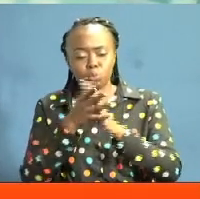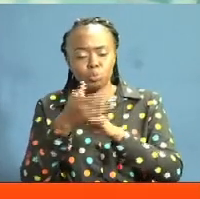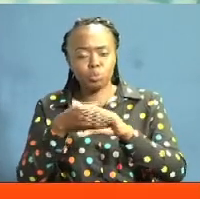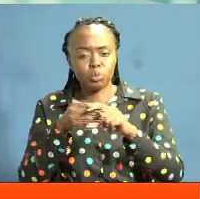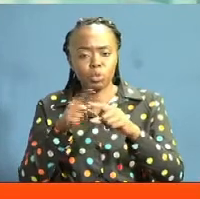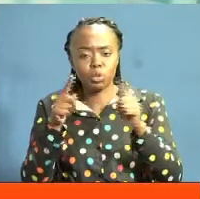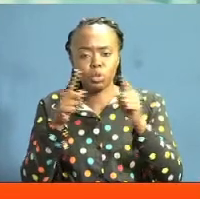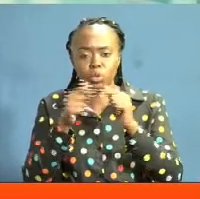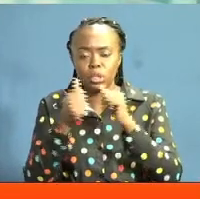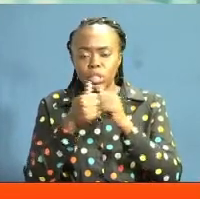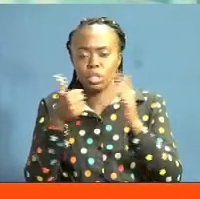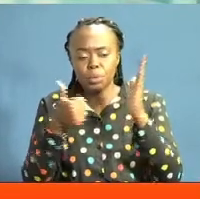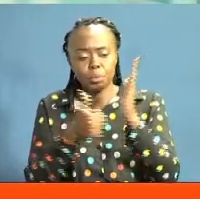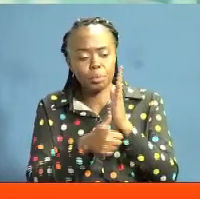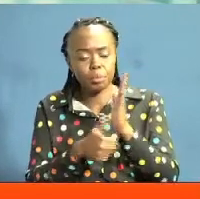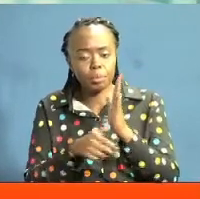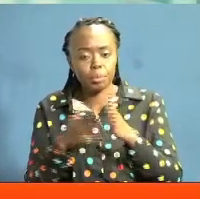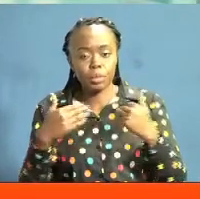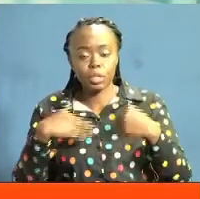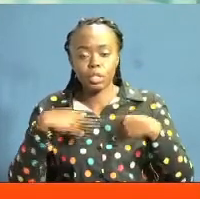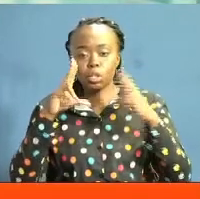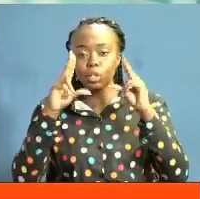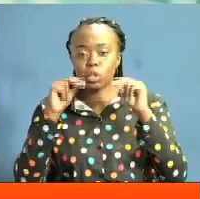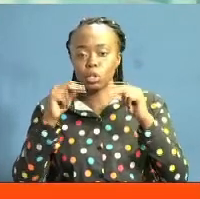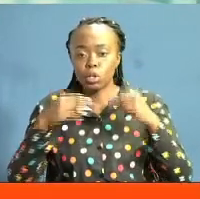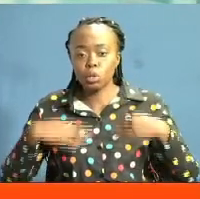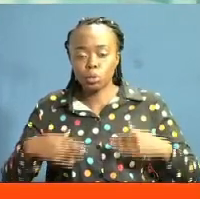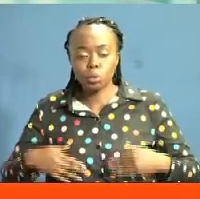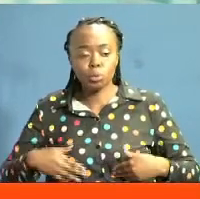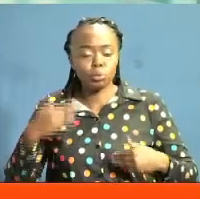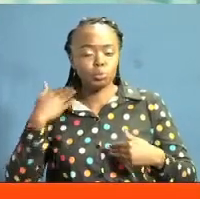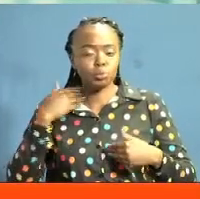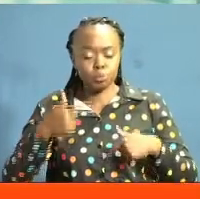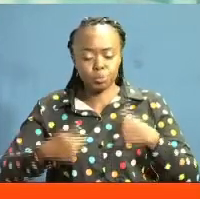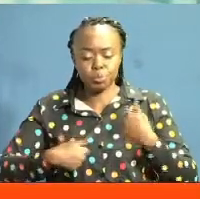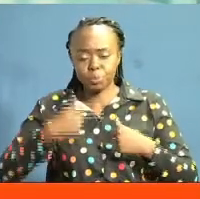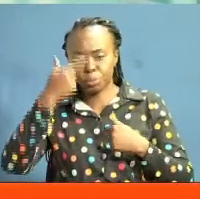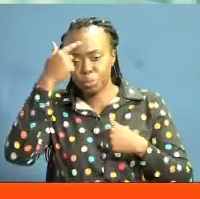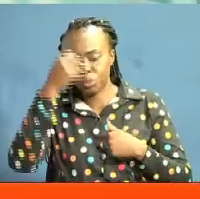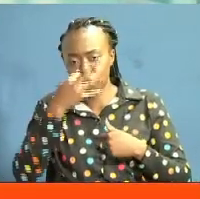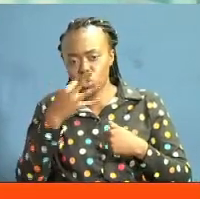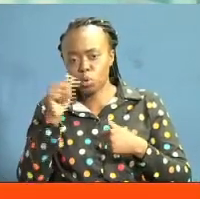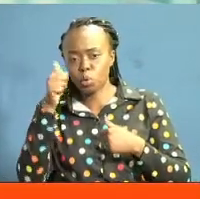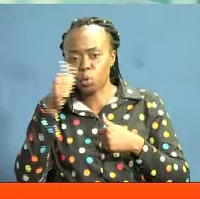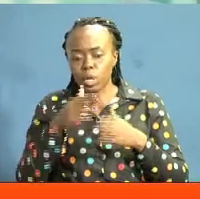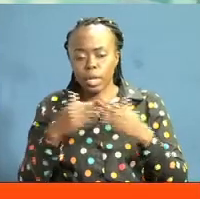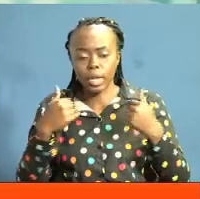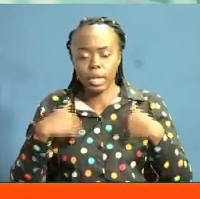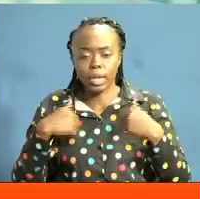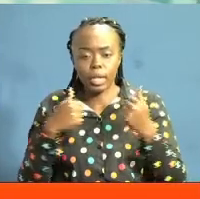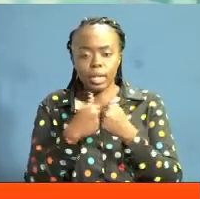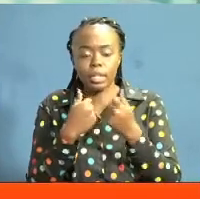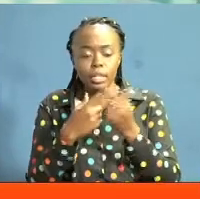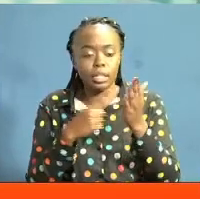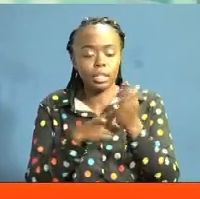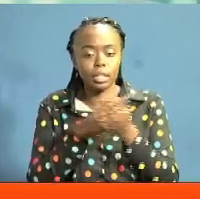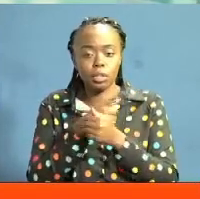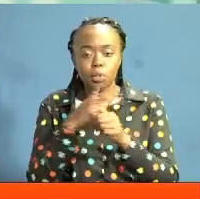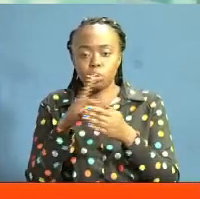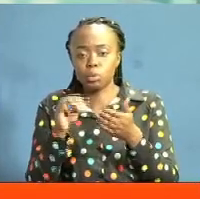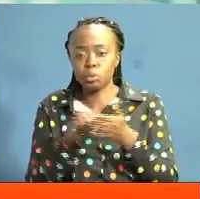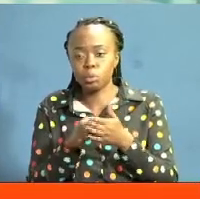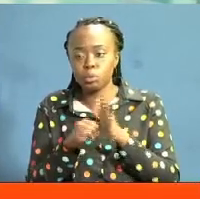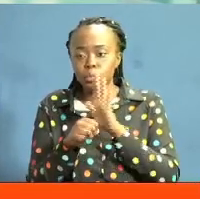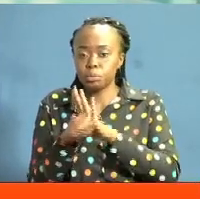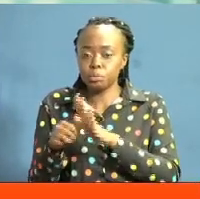a temporary problem. Nobody should kill themselves because of anything that has happened to them. As we talk about